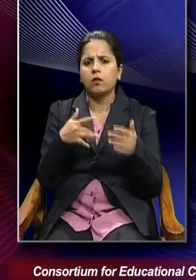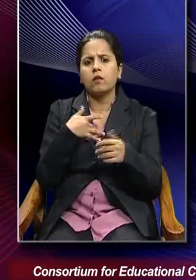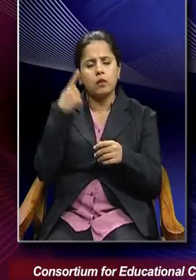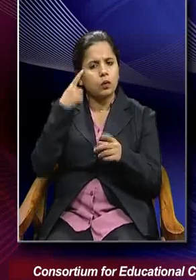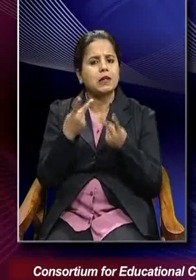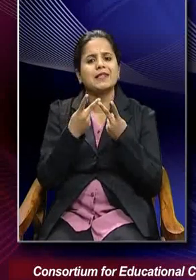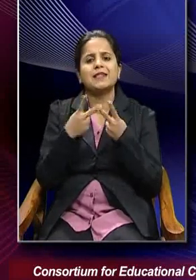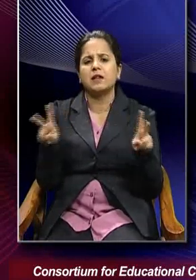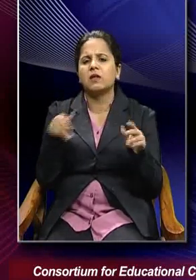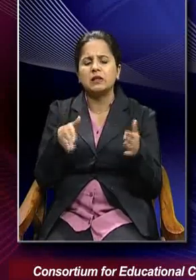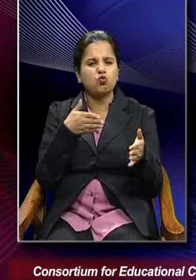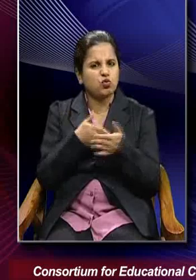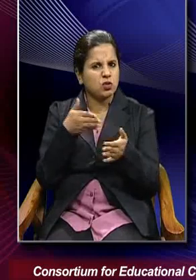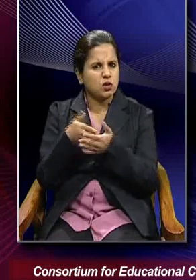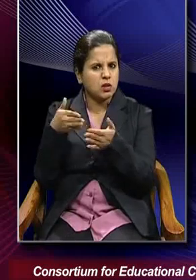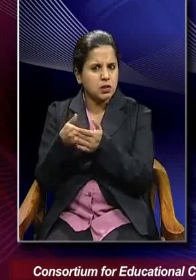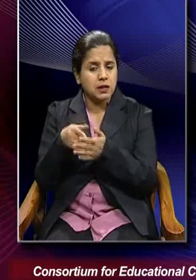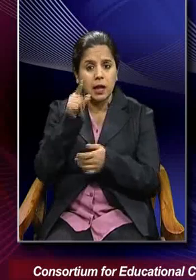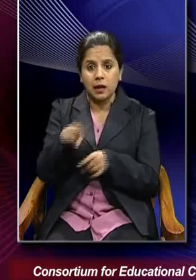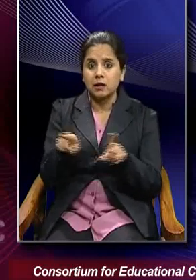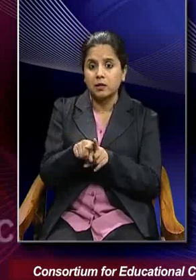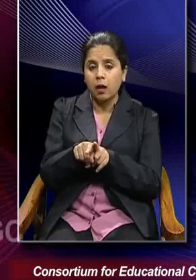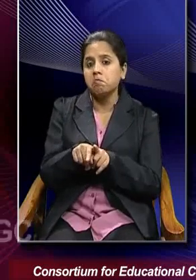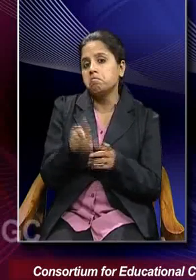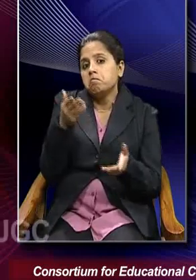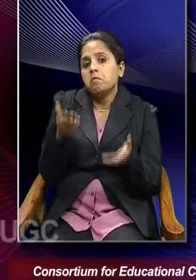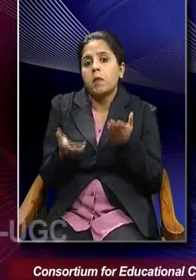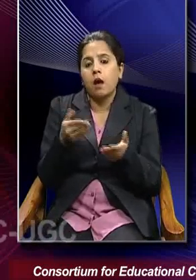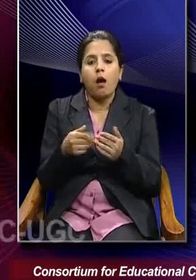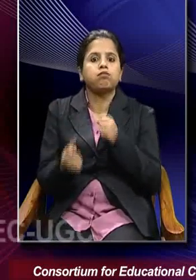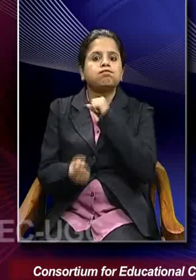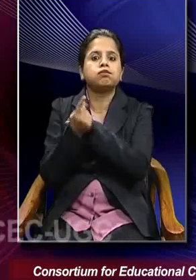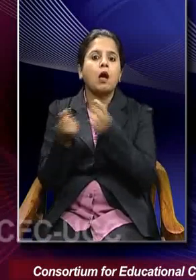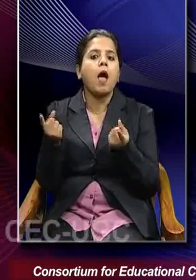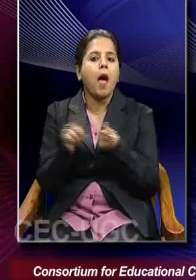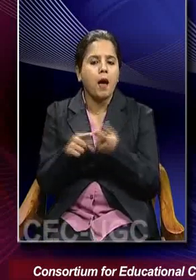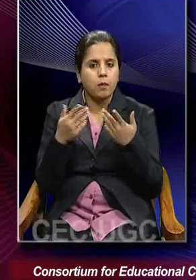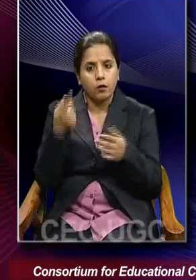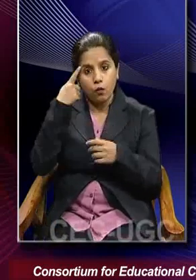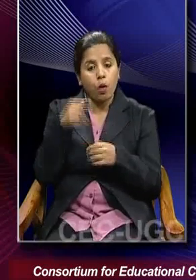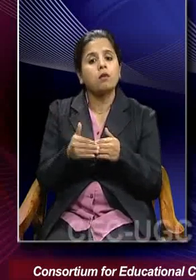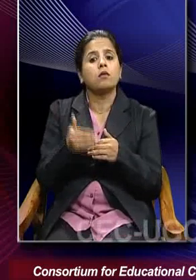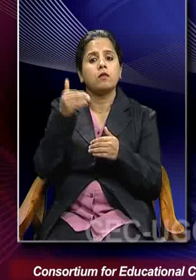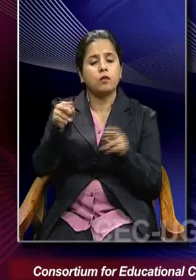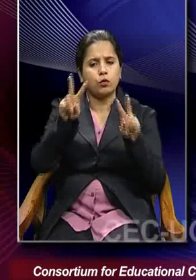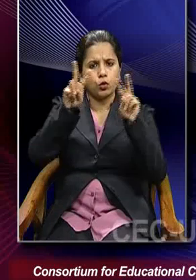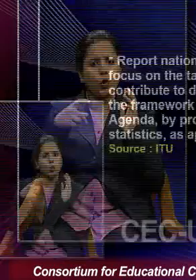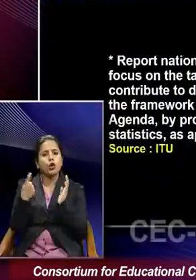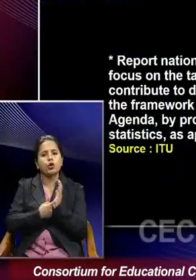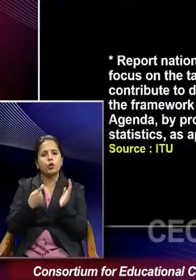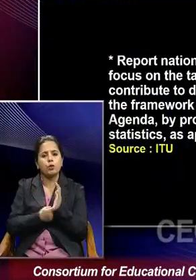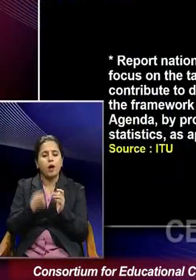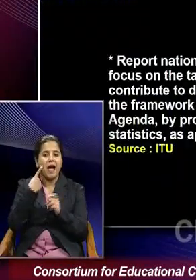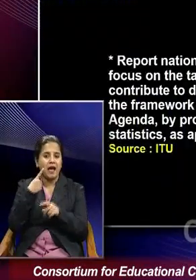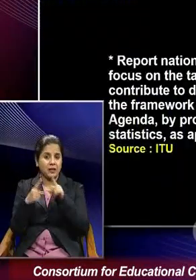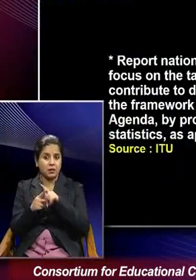different challenges that may occur. Further, quoting from the reports of